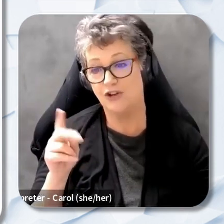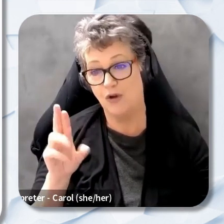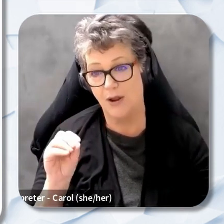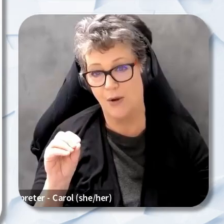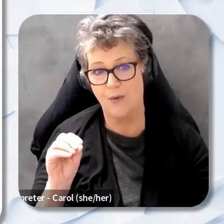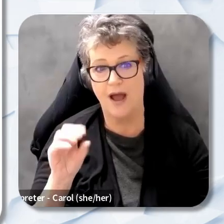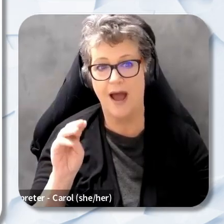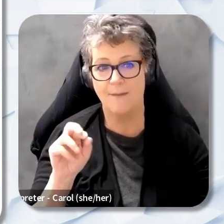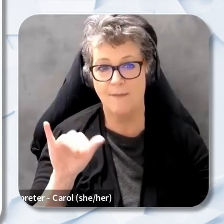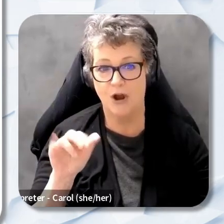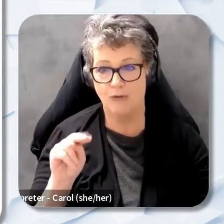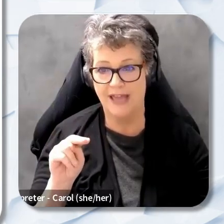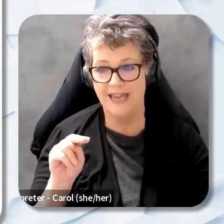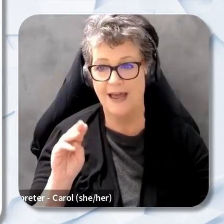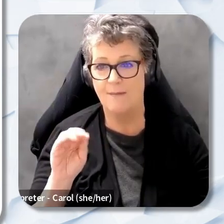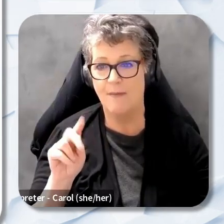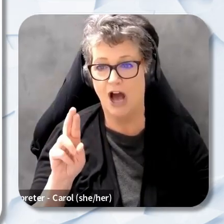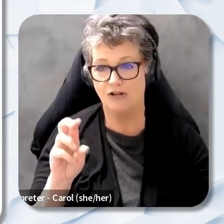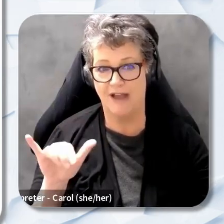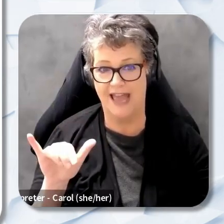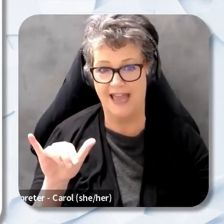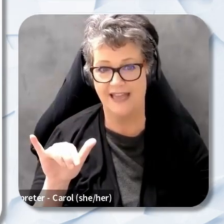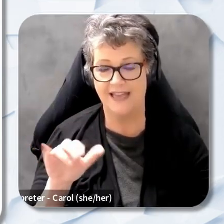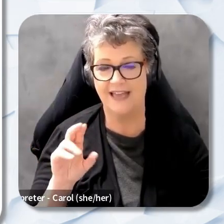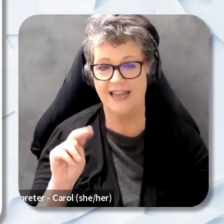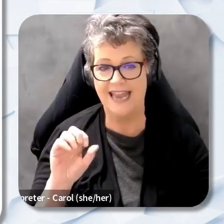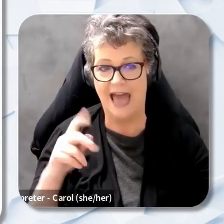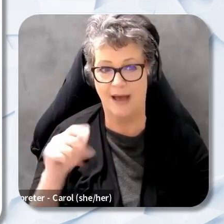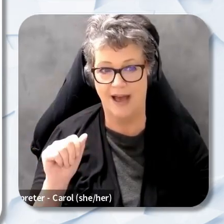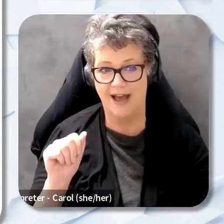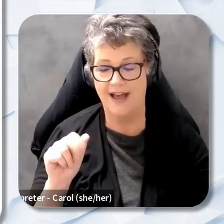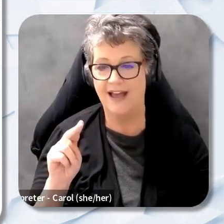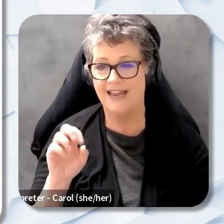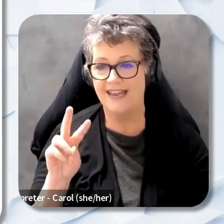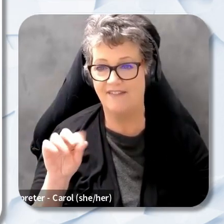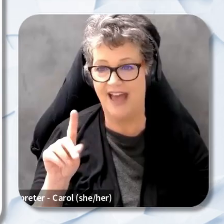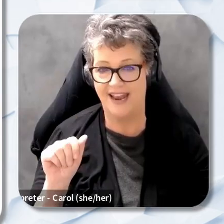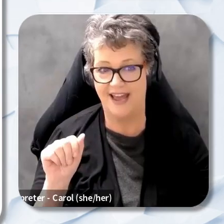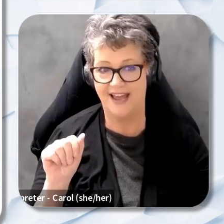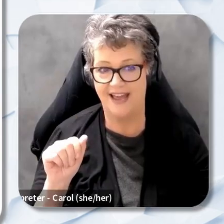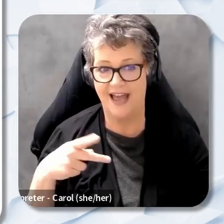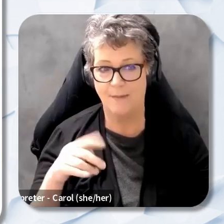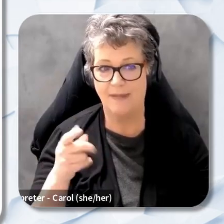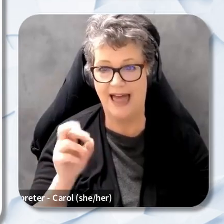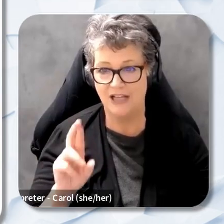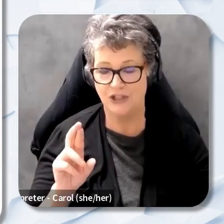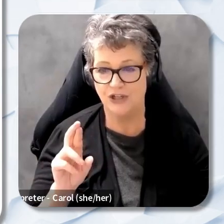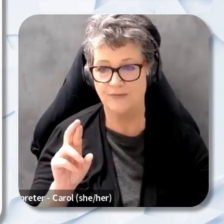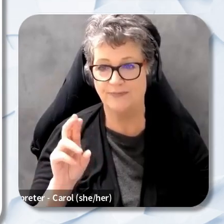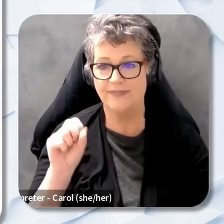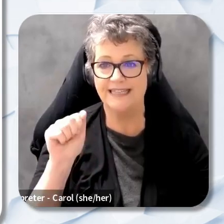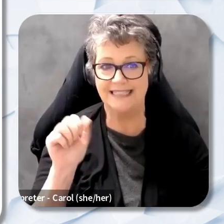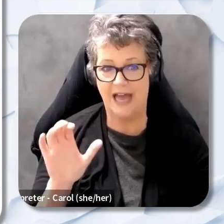Marin, Monterey, Napa, Nevada,